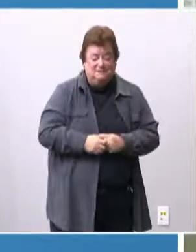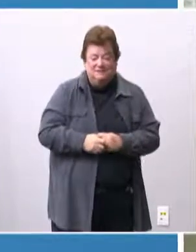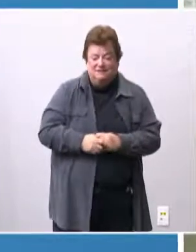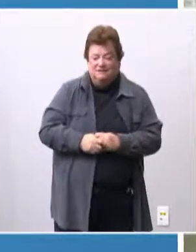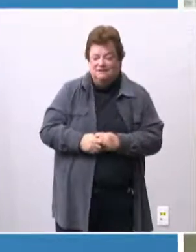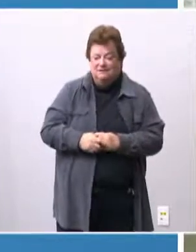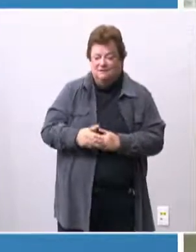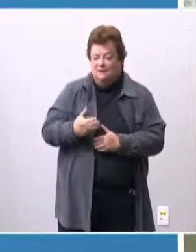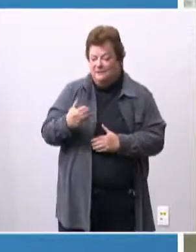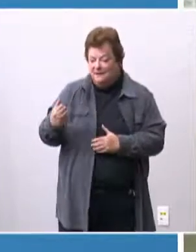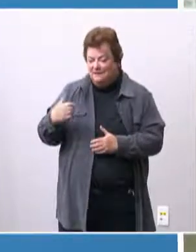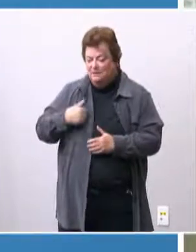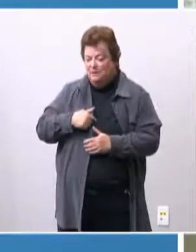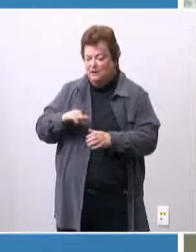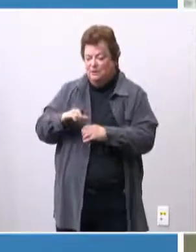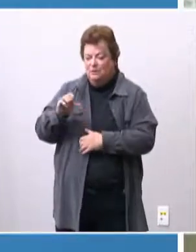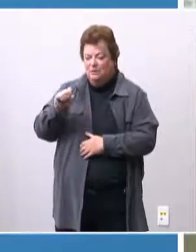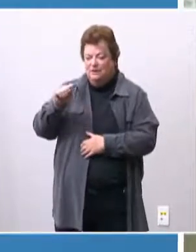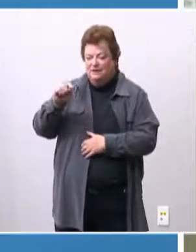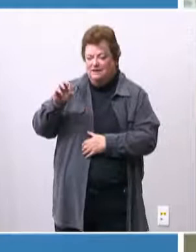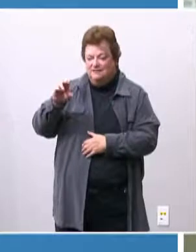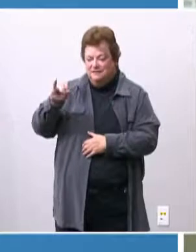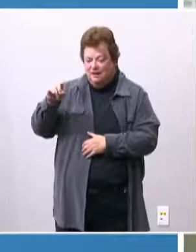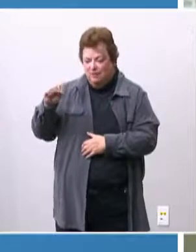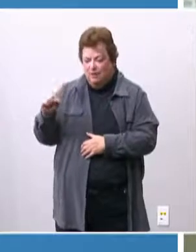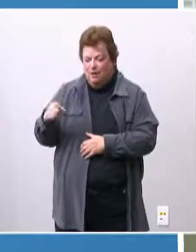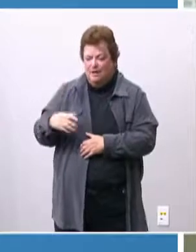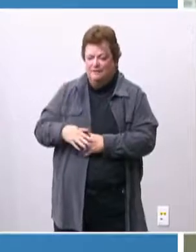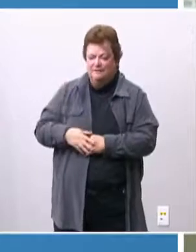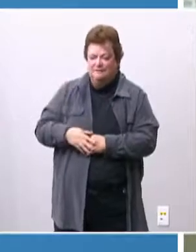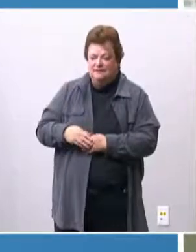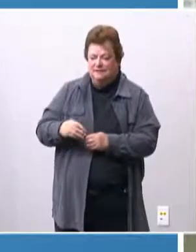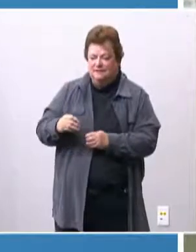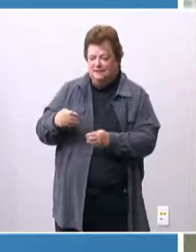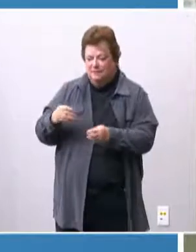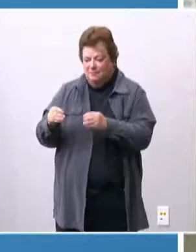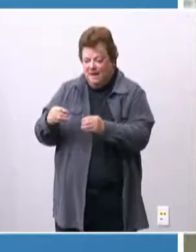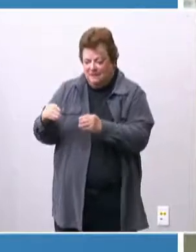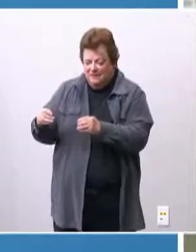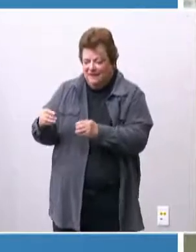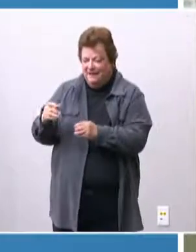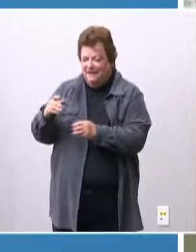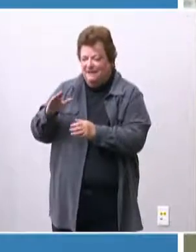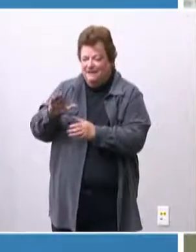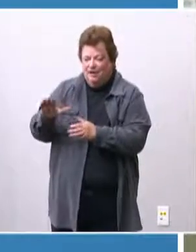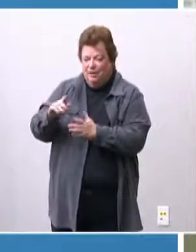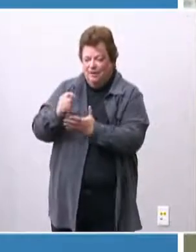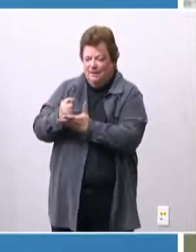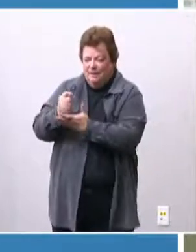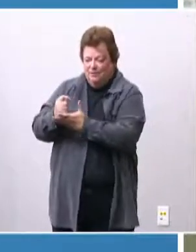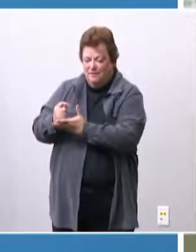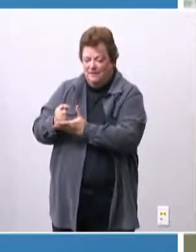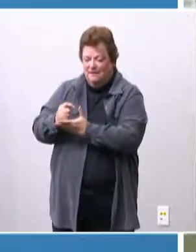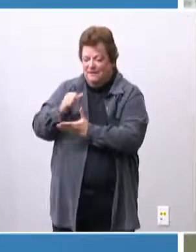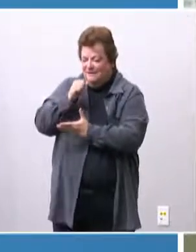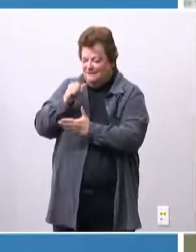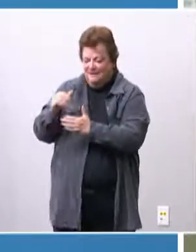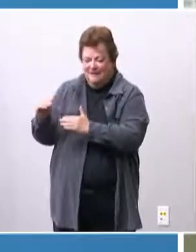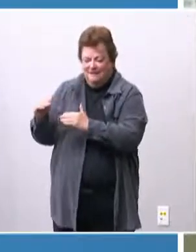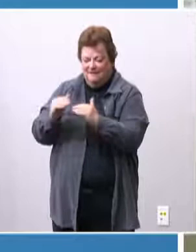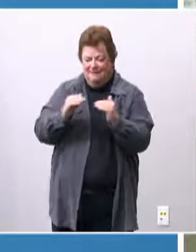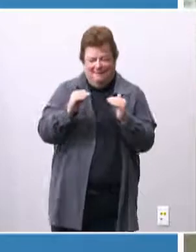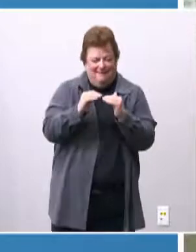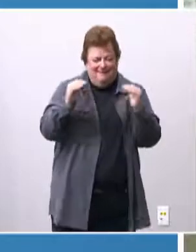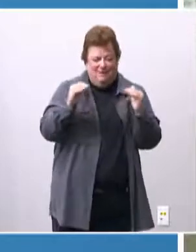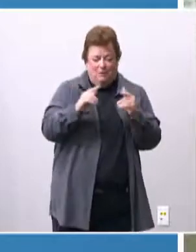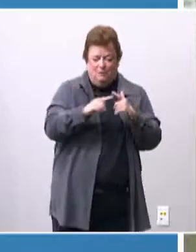like steroids and immunomodulating therapies, they just don't have the same effect. And I